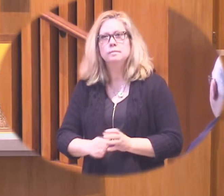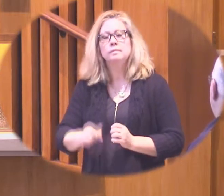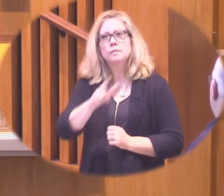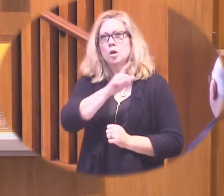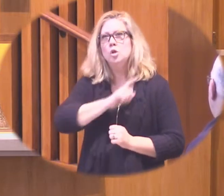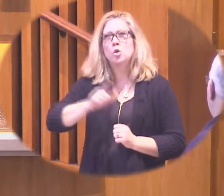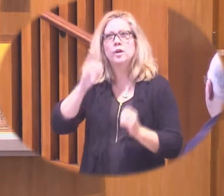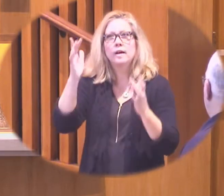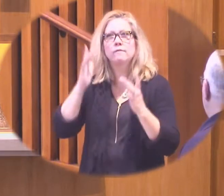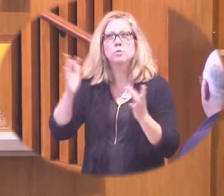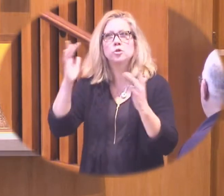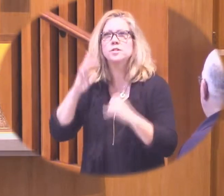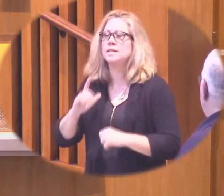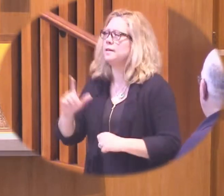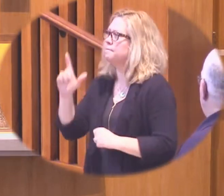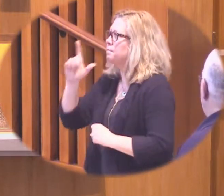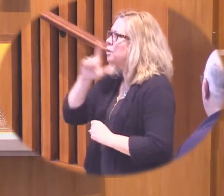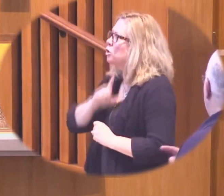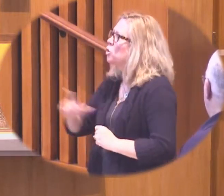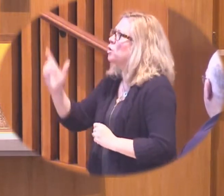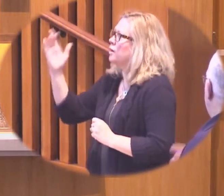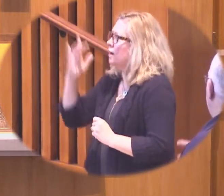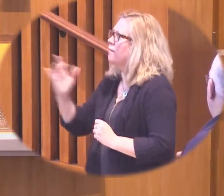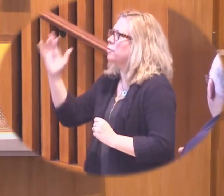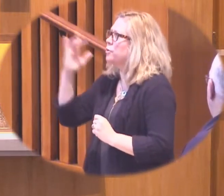Lord, have mercy.